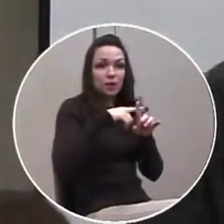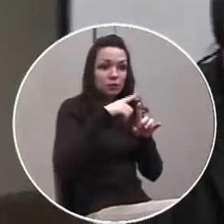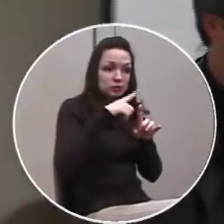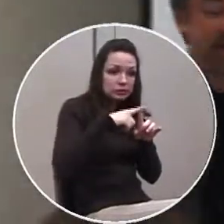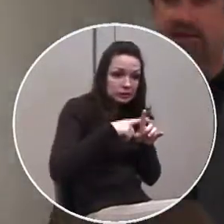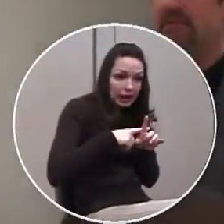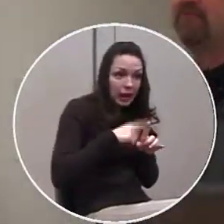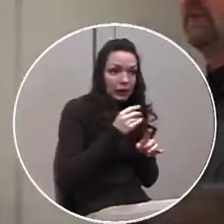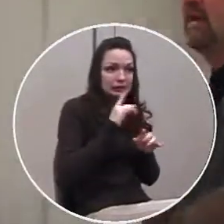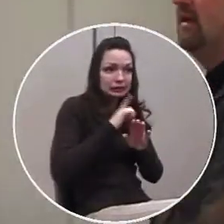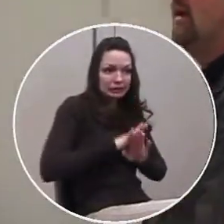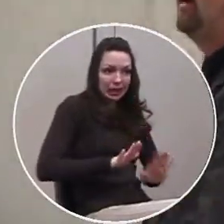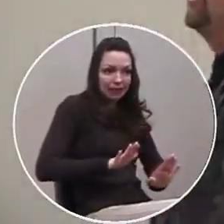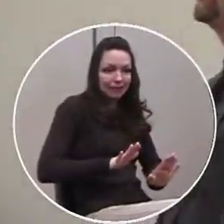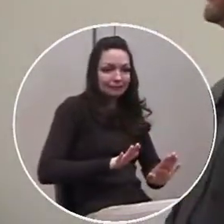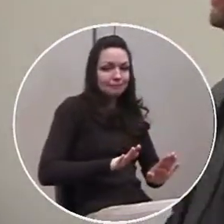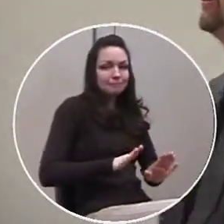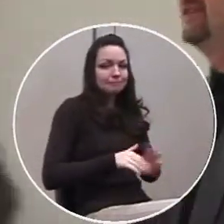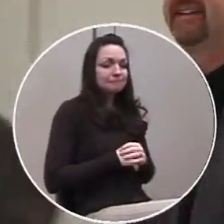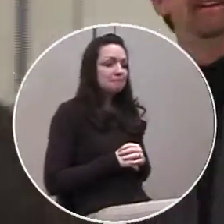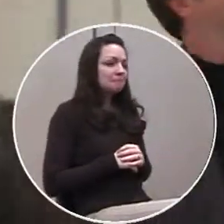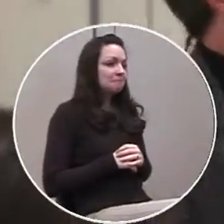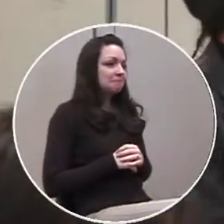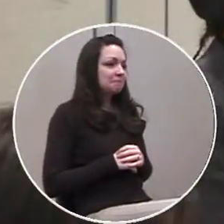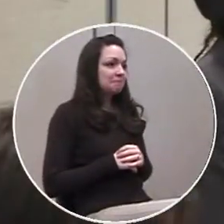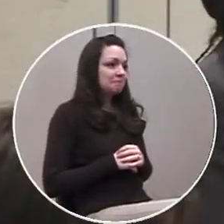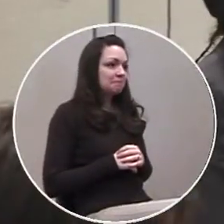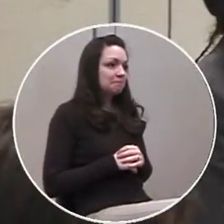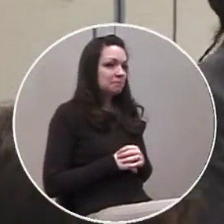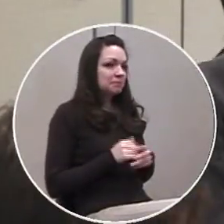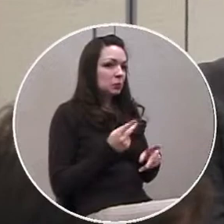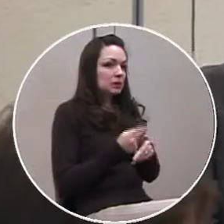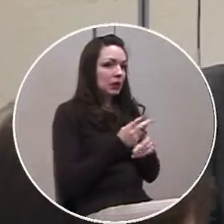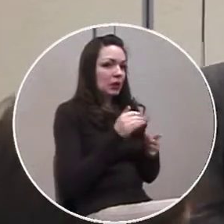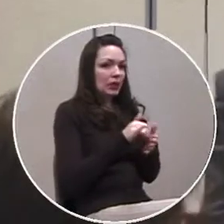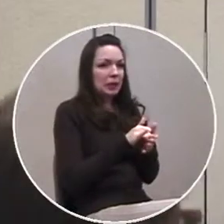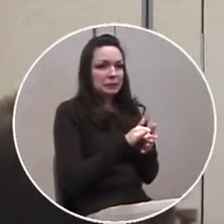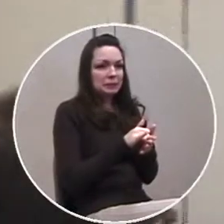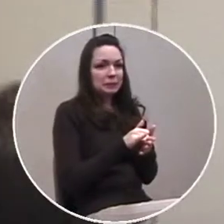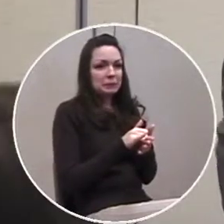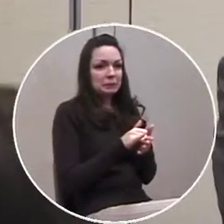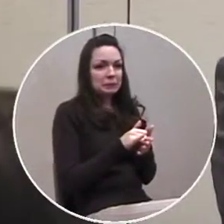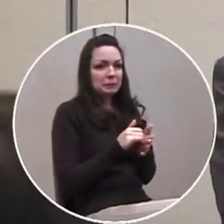goes on silent. So we'll take care of that, please.